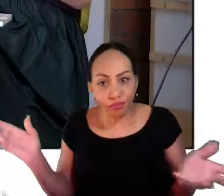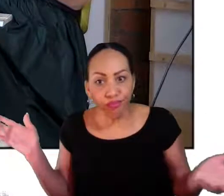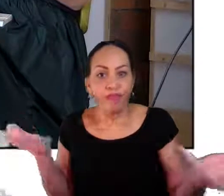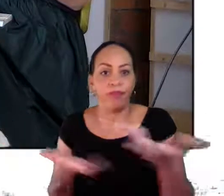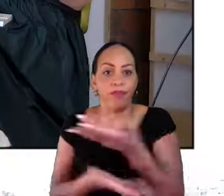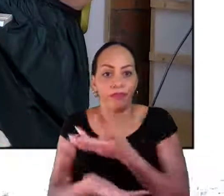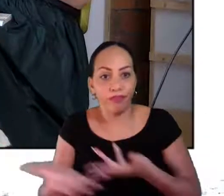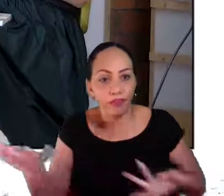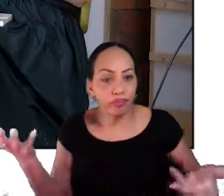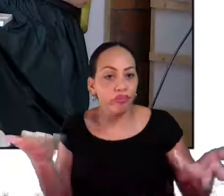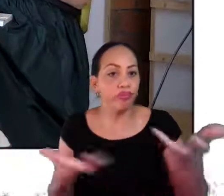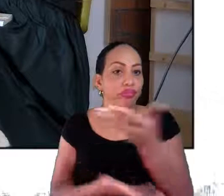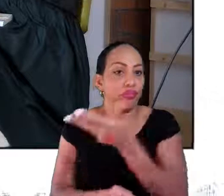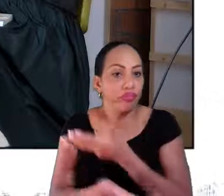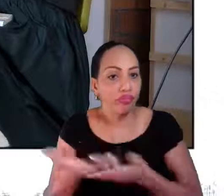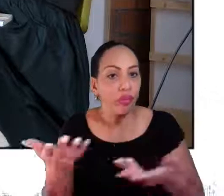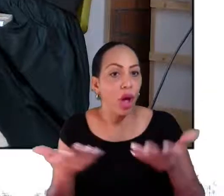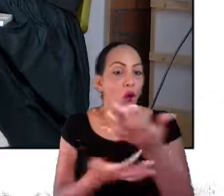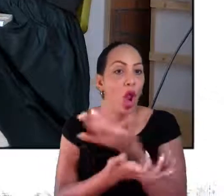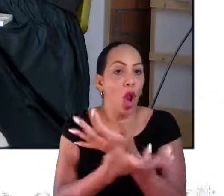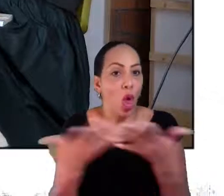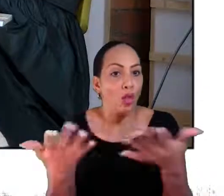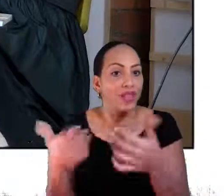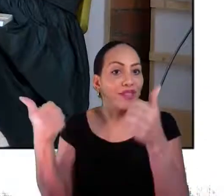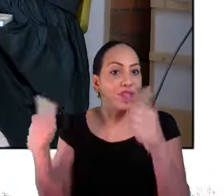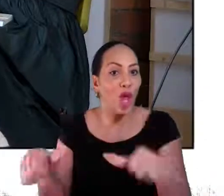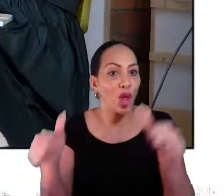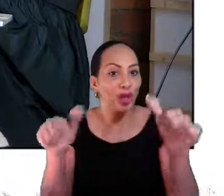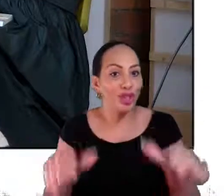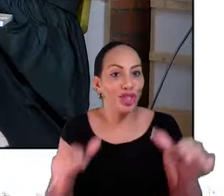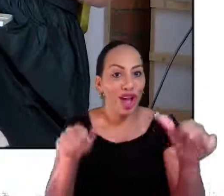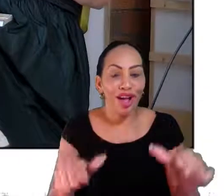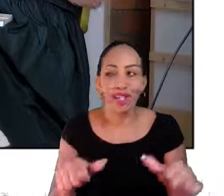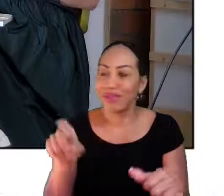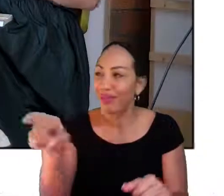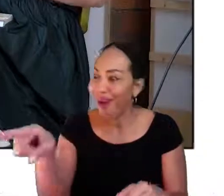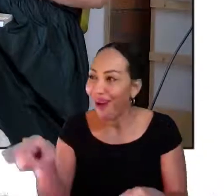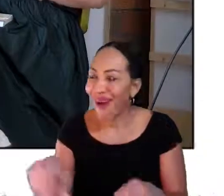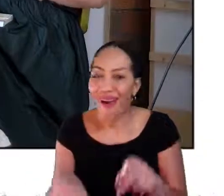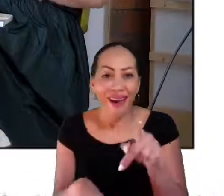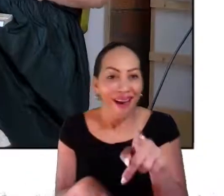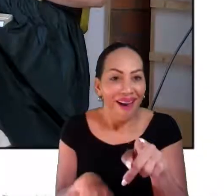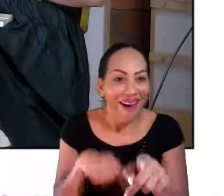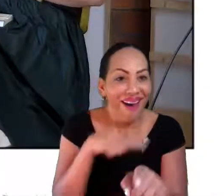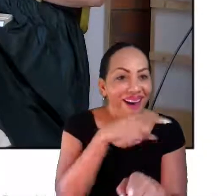lots of potential, and like you say, a whole variety of ways you might get somewhere.